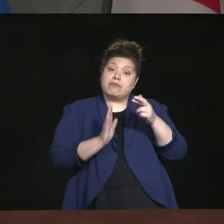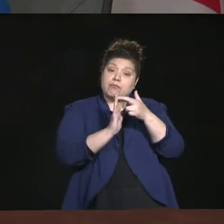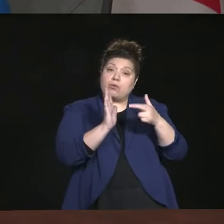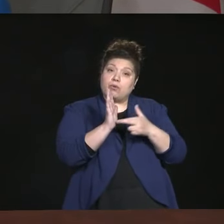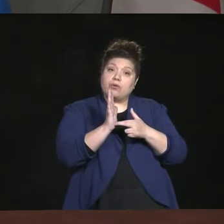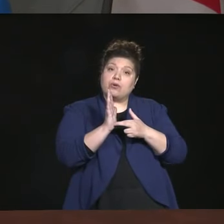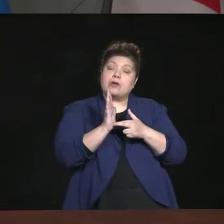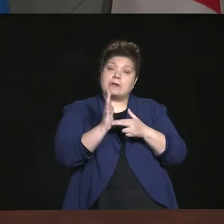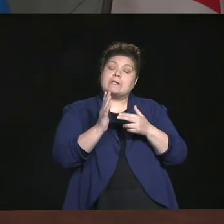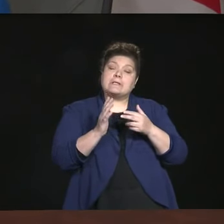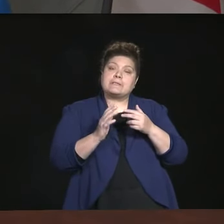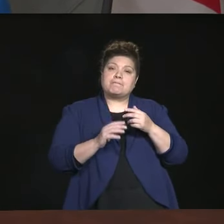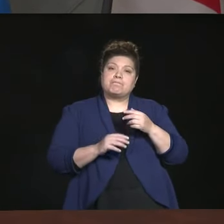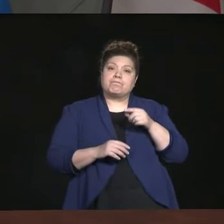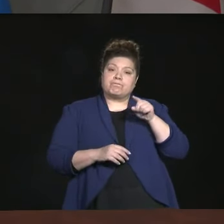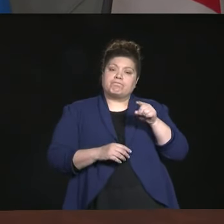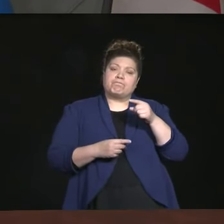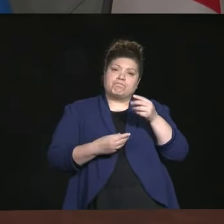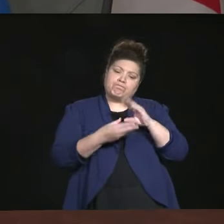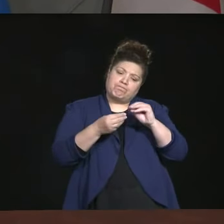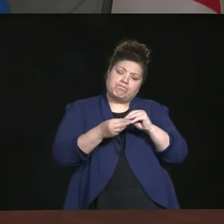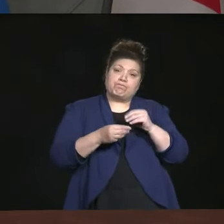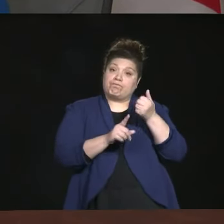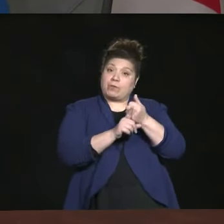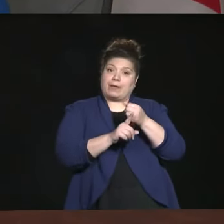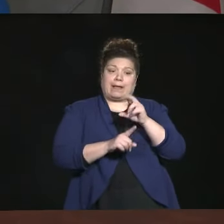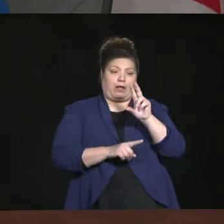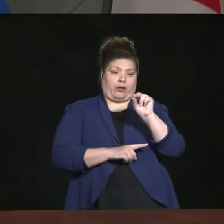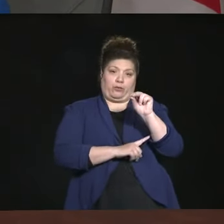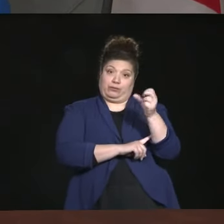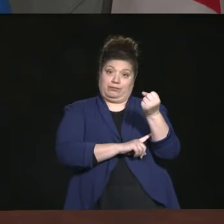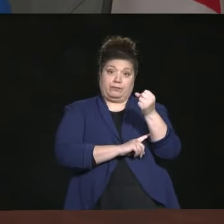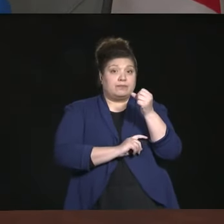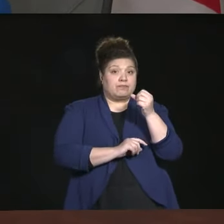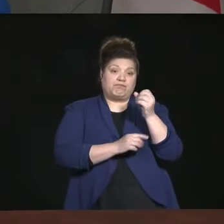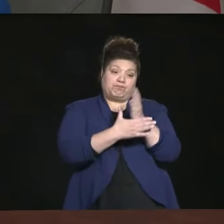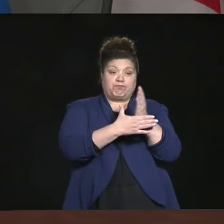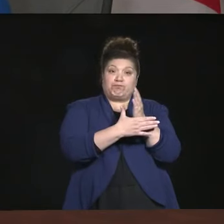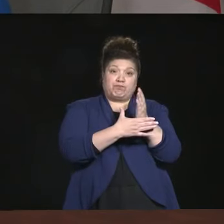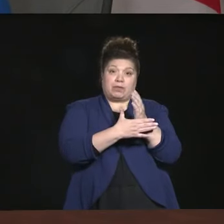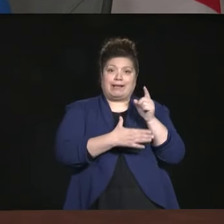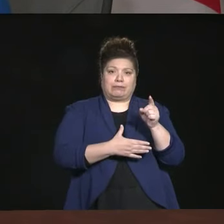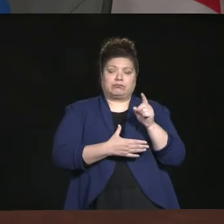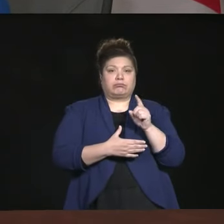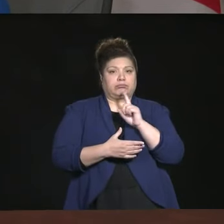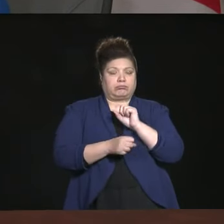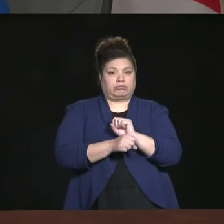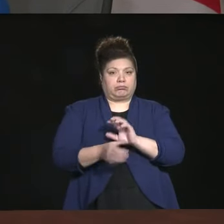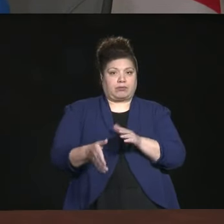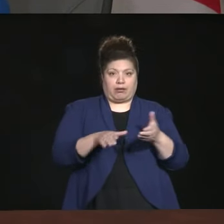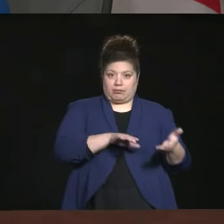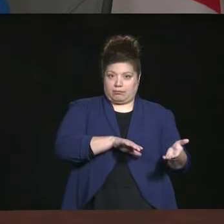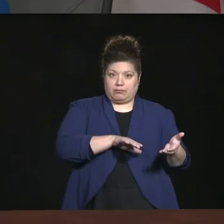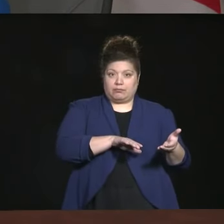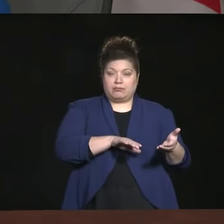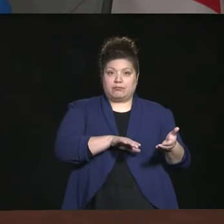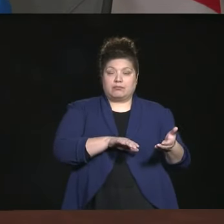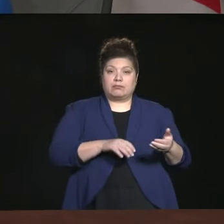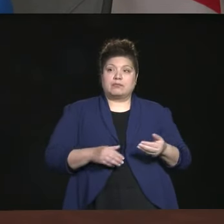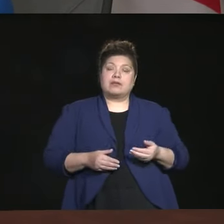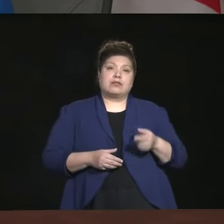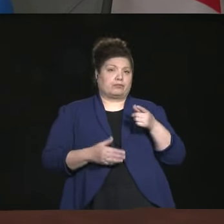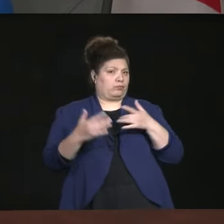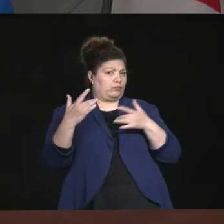COVID-19 a été signalé. Our greatest concern at the moment relate to the introduction and spread of the